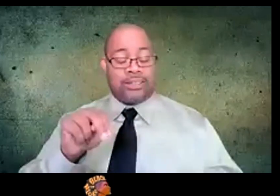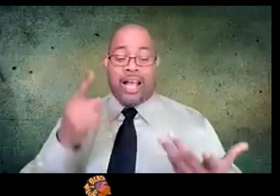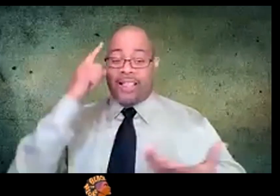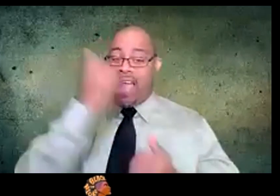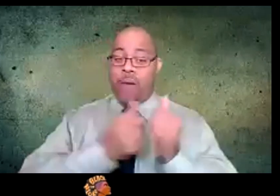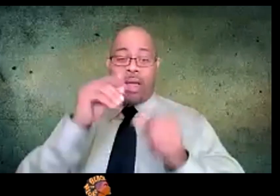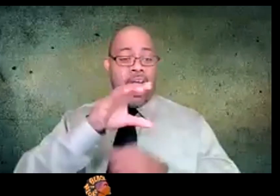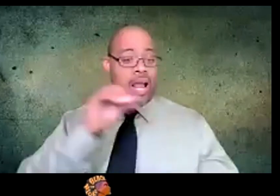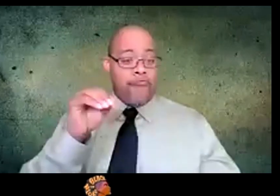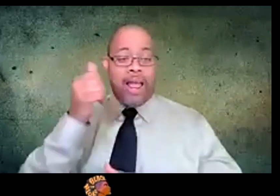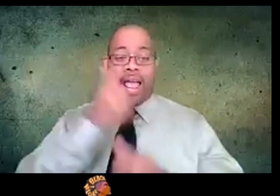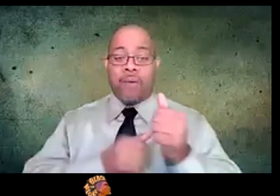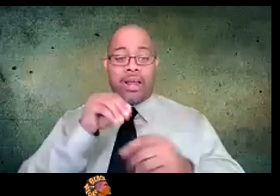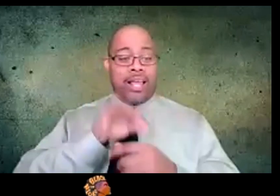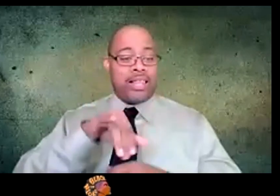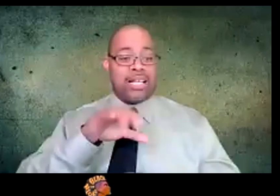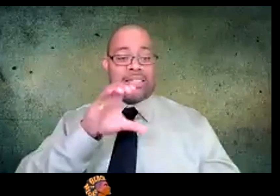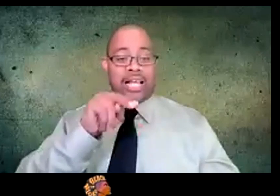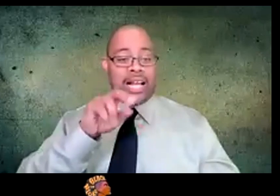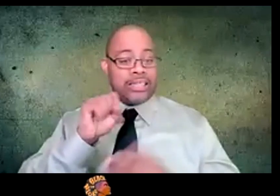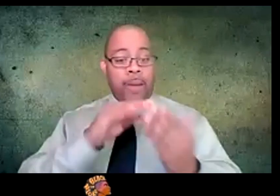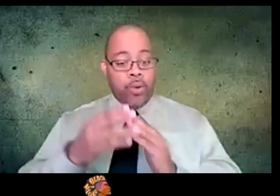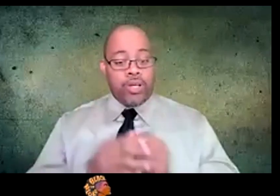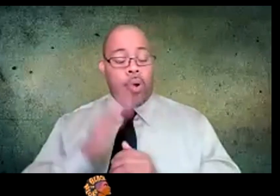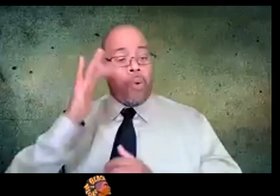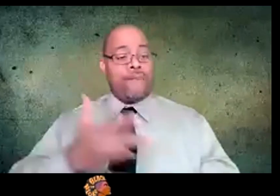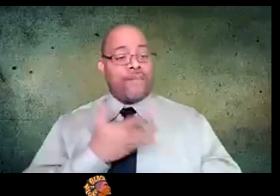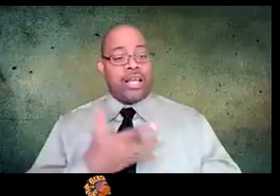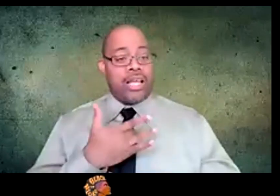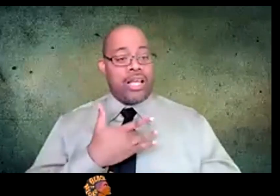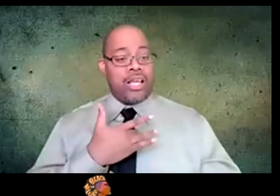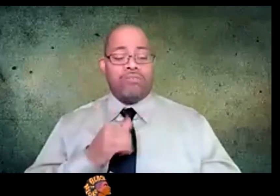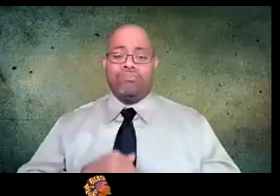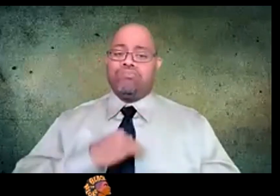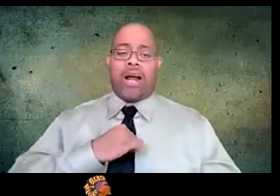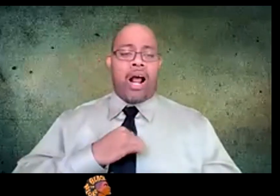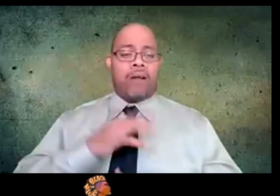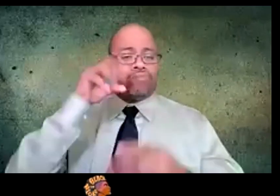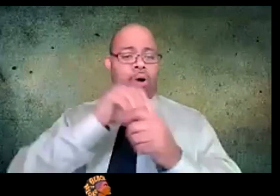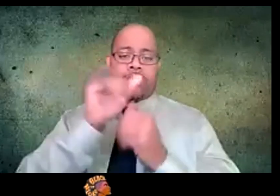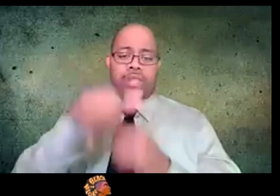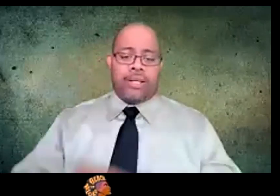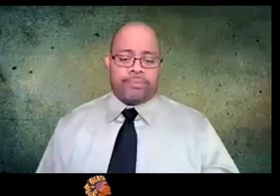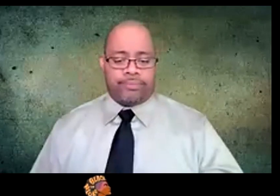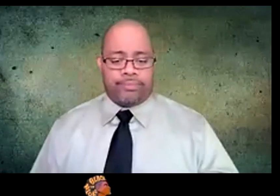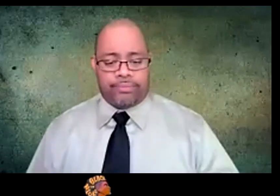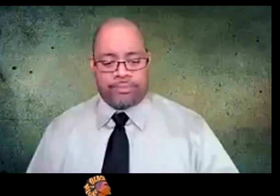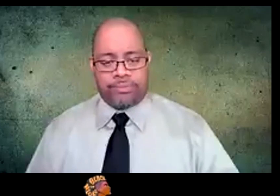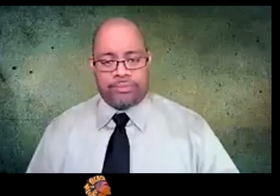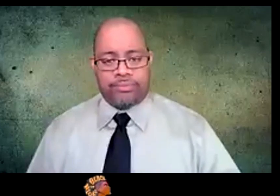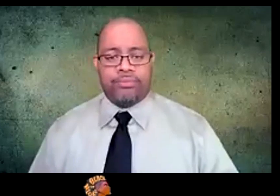in our company, everybody in the CNS community will feel awfully proud to be part of that. Most